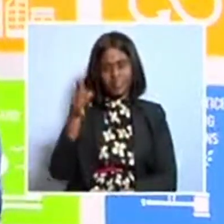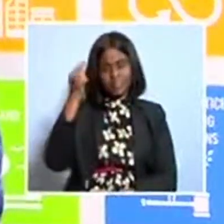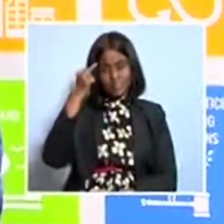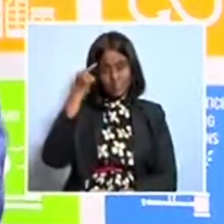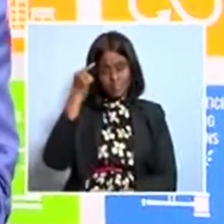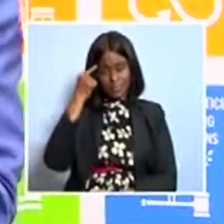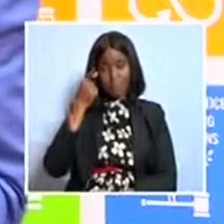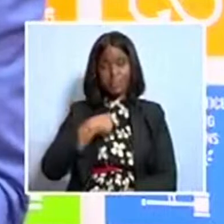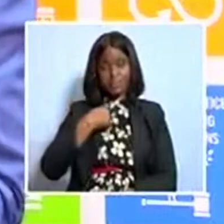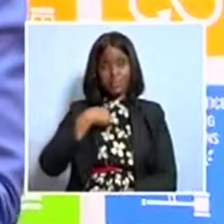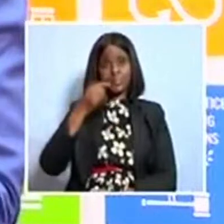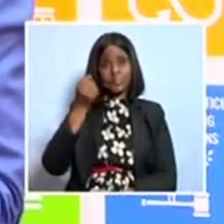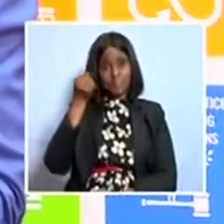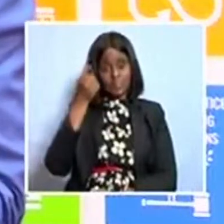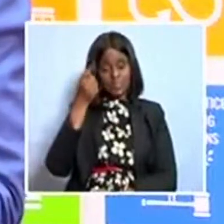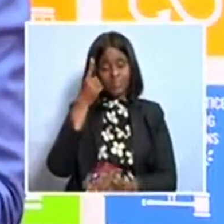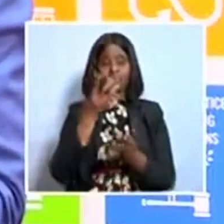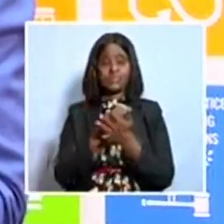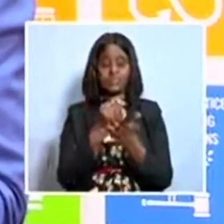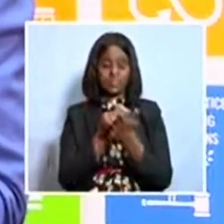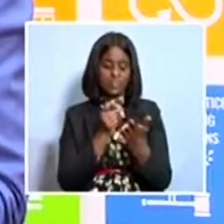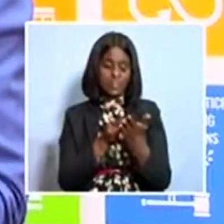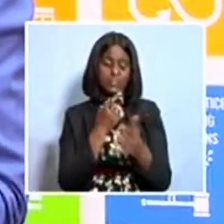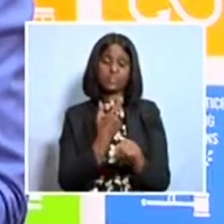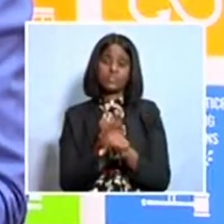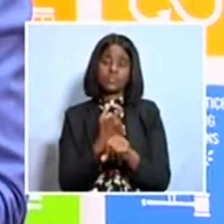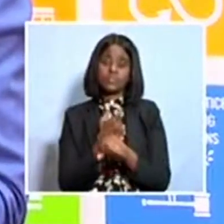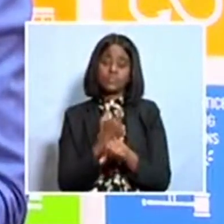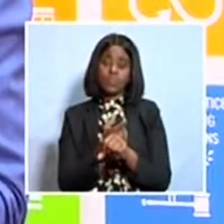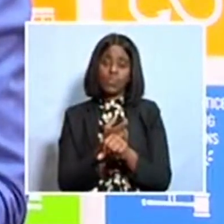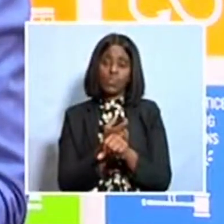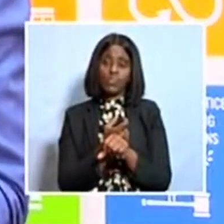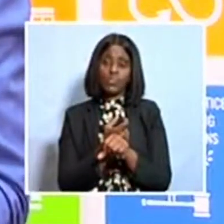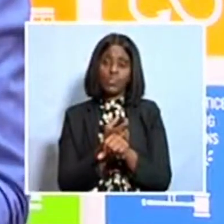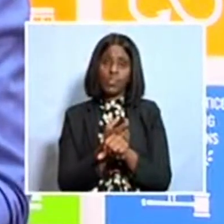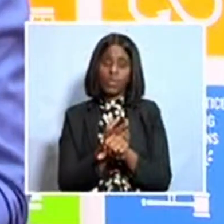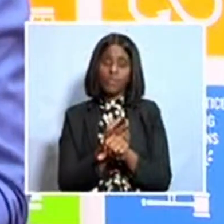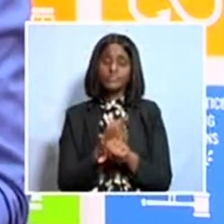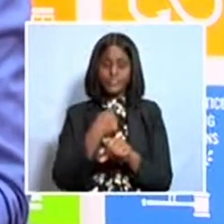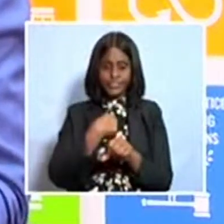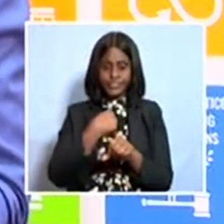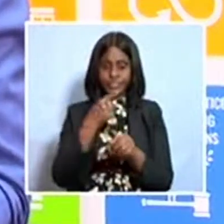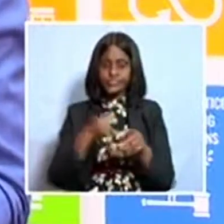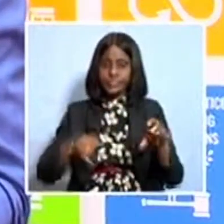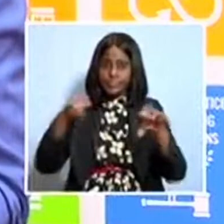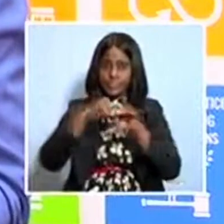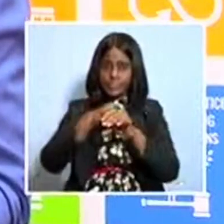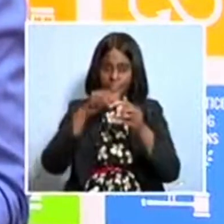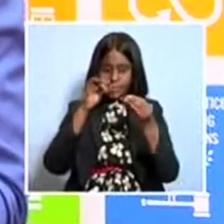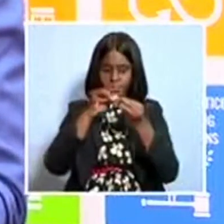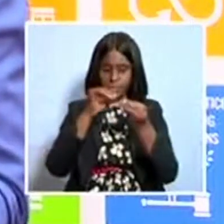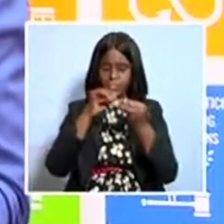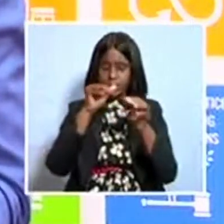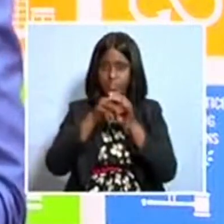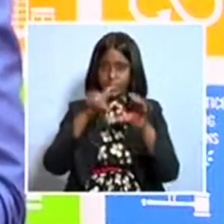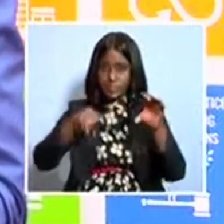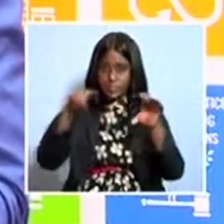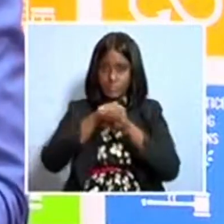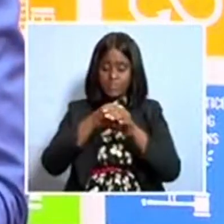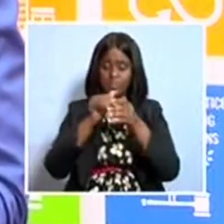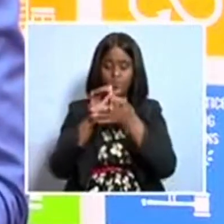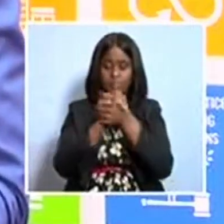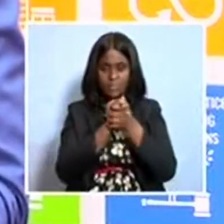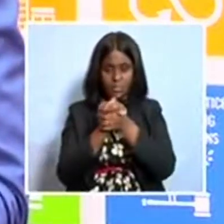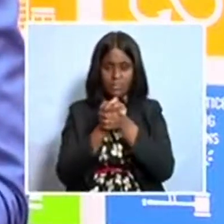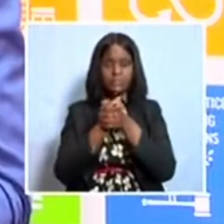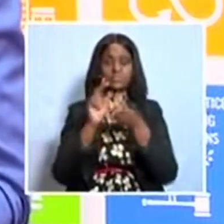understand the fiscal position, so I am actively involved in engaging cooperating